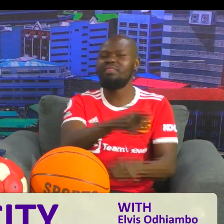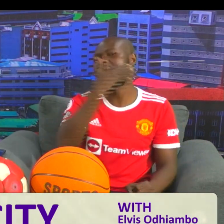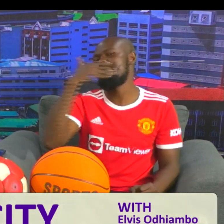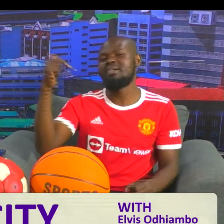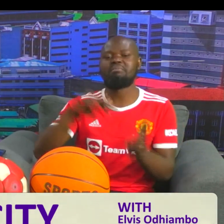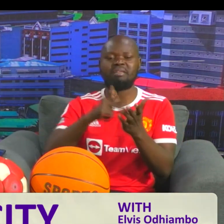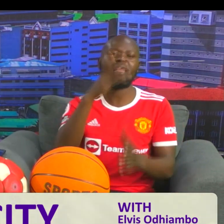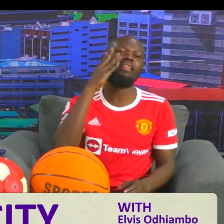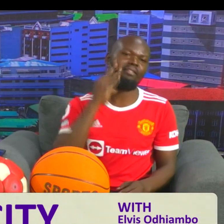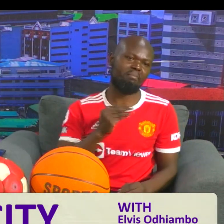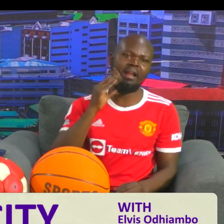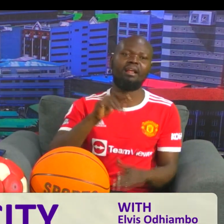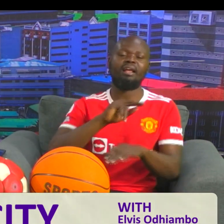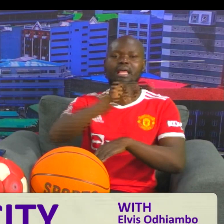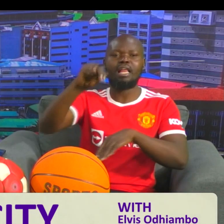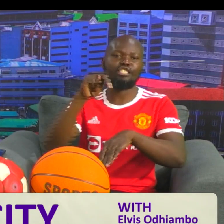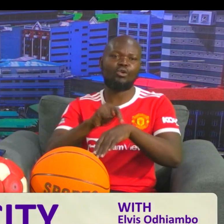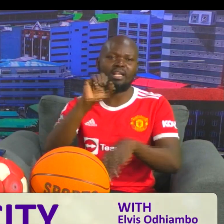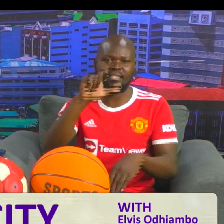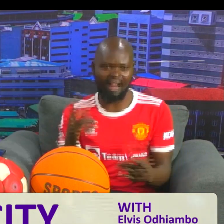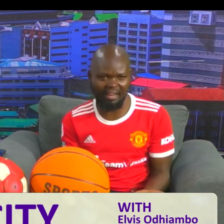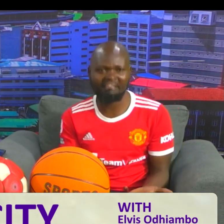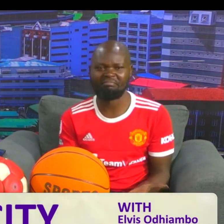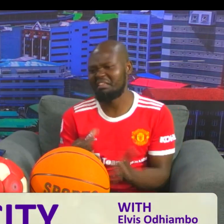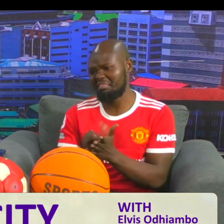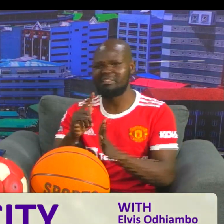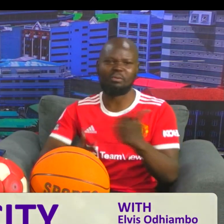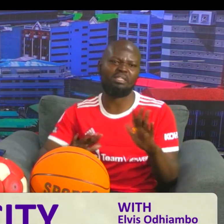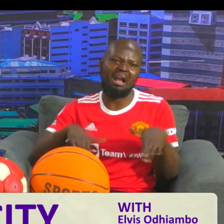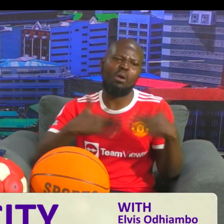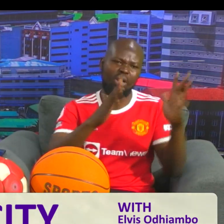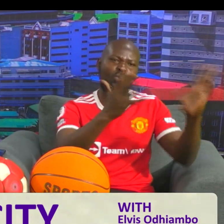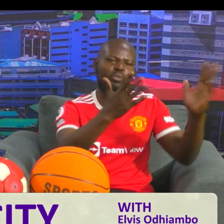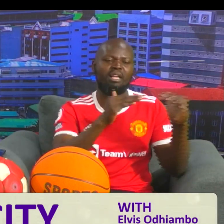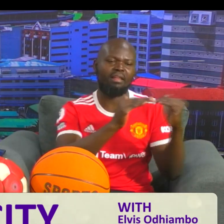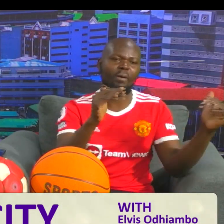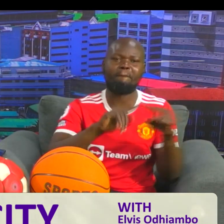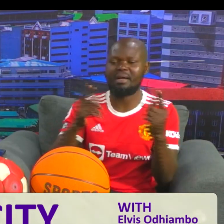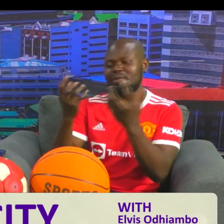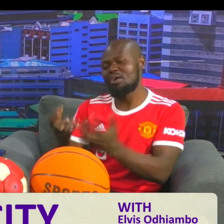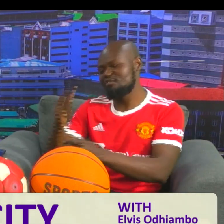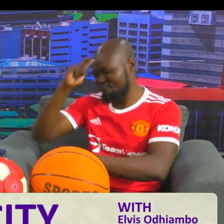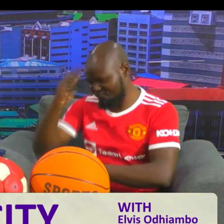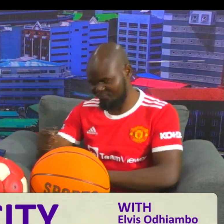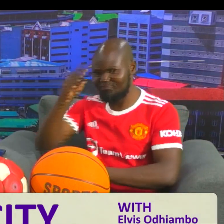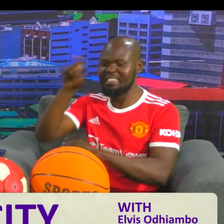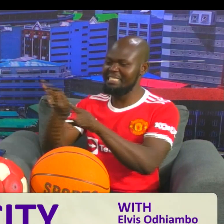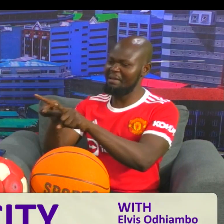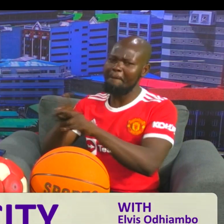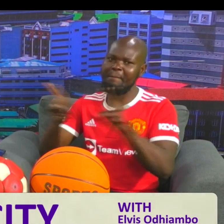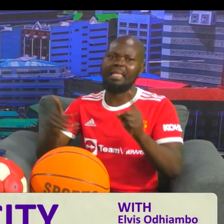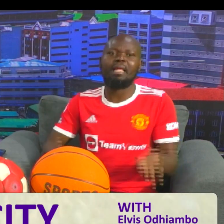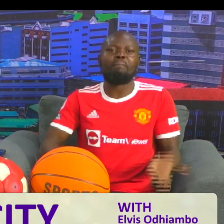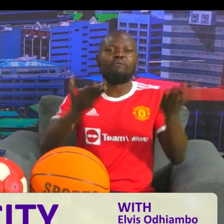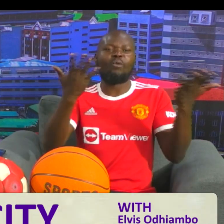Migori Youth need to be patient, and one day, after gaining more experience, then maybe they can, move to the KPL. But congratulations